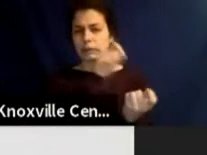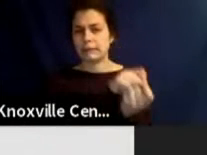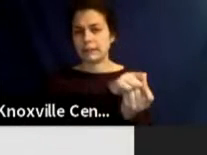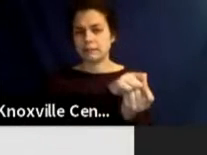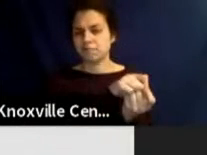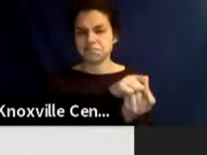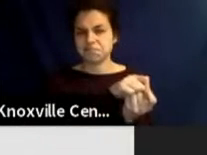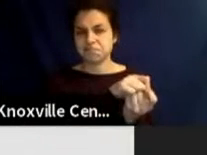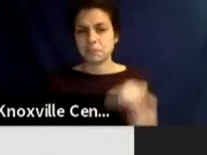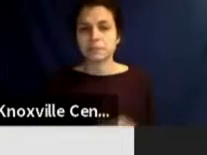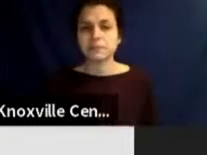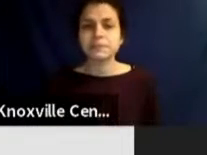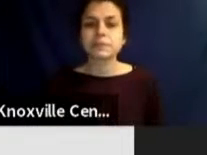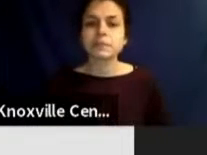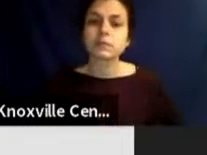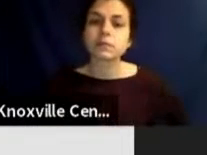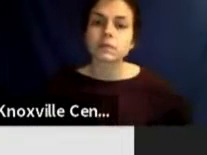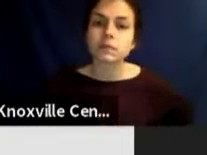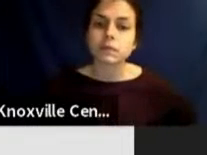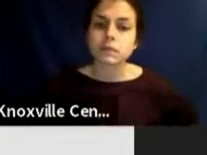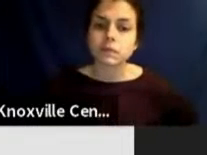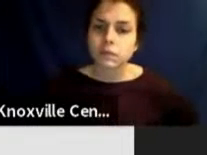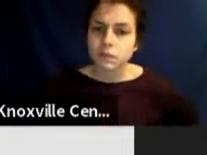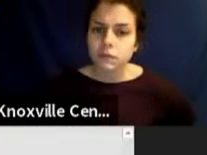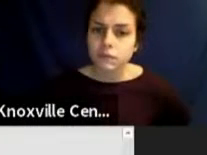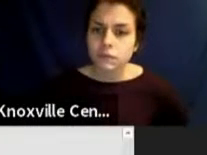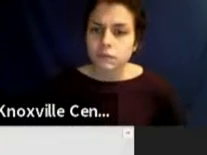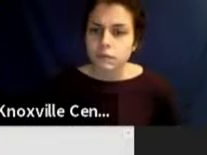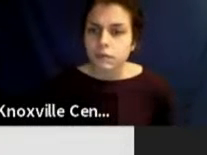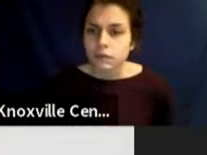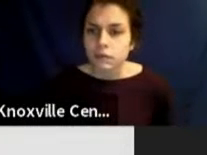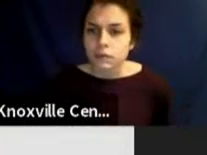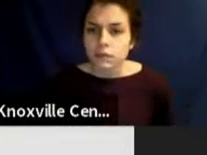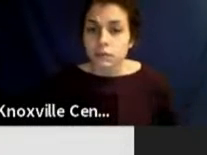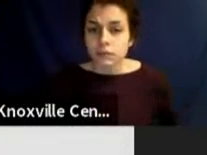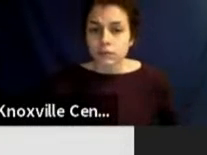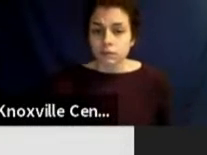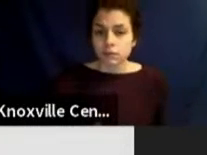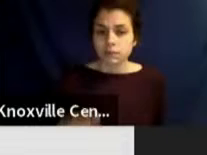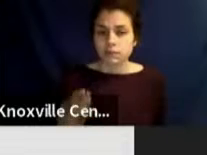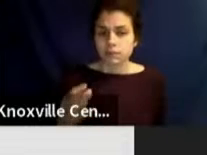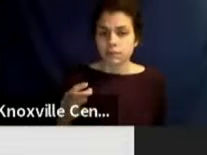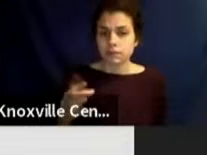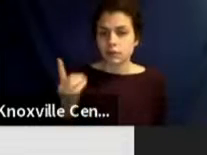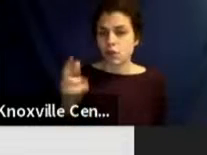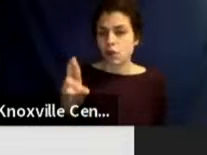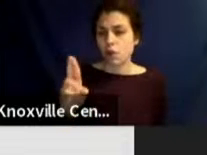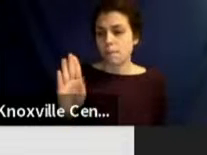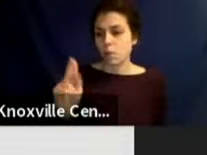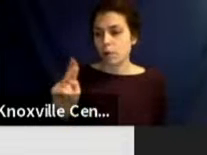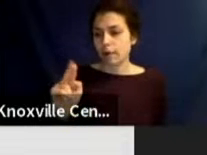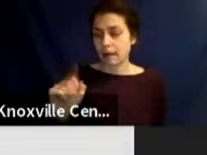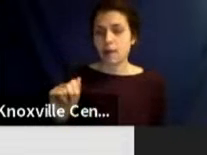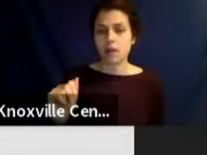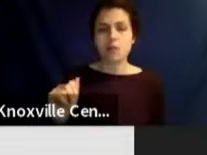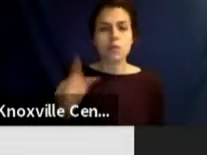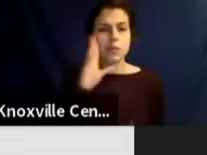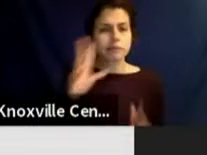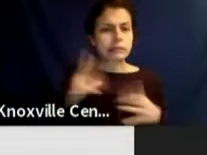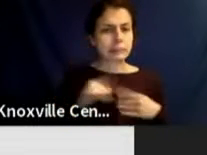So I'm going to ask that you accept the changes that we've made, and I'd like to read it